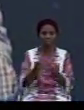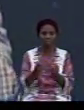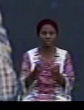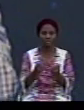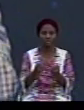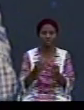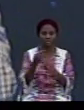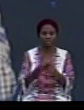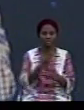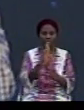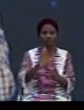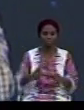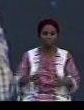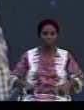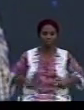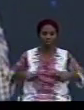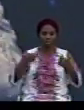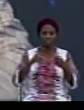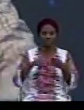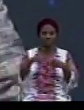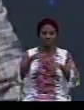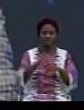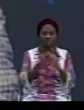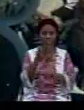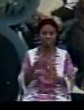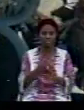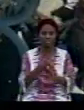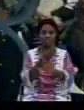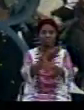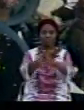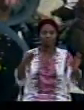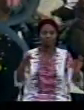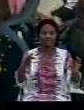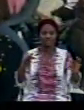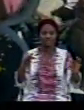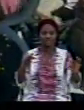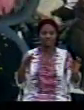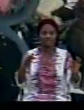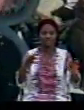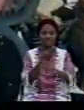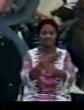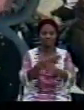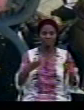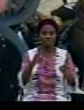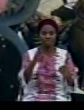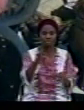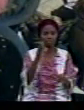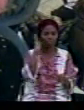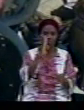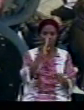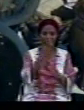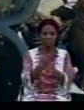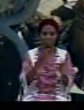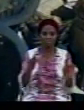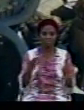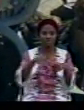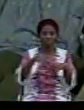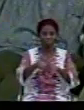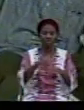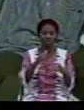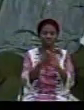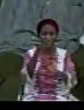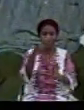tonight. Free. Free. You'll be free tonight in